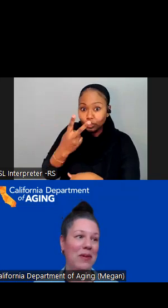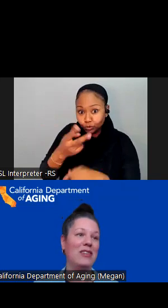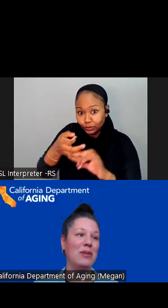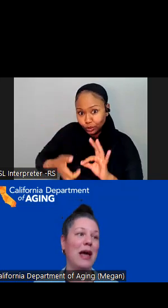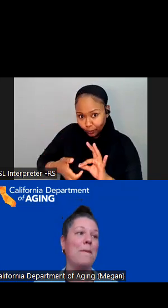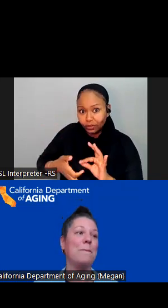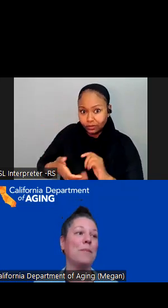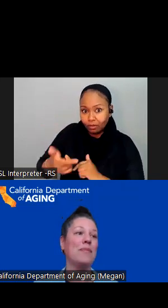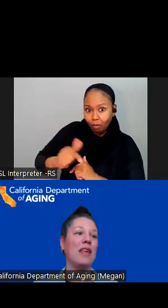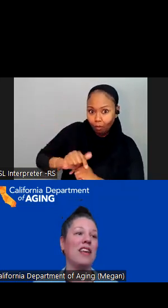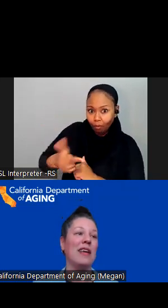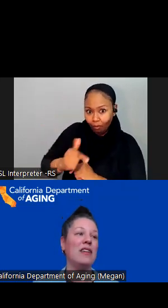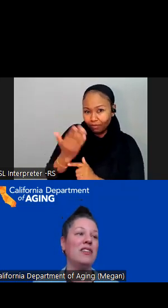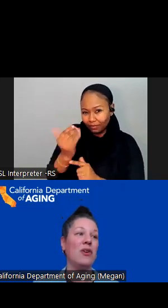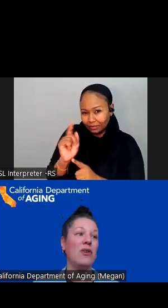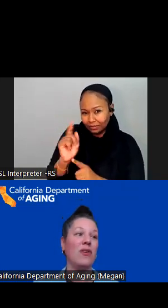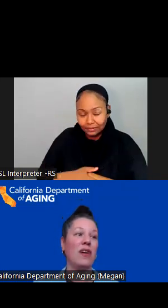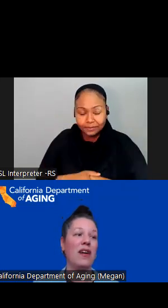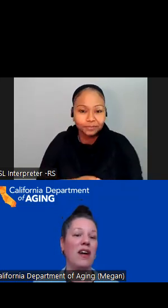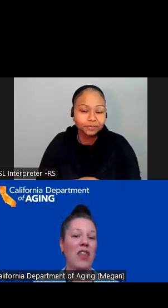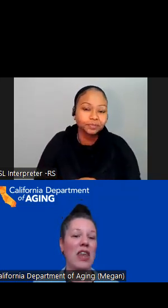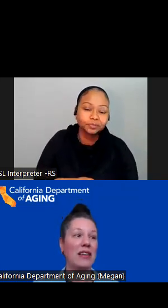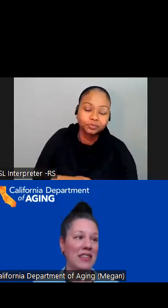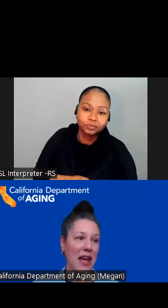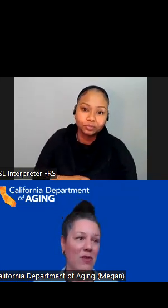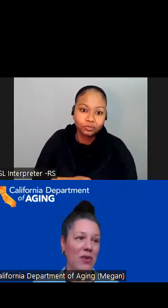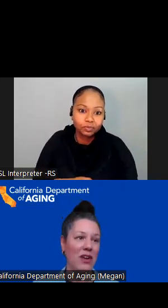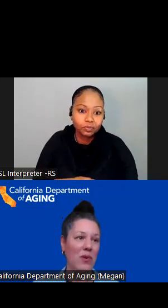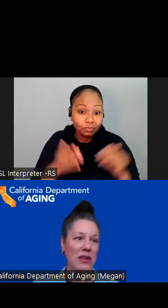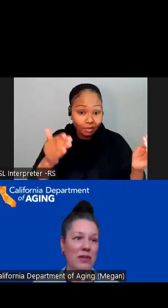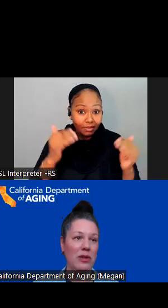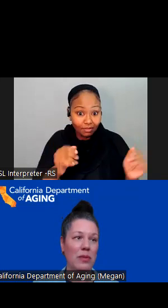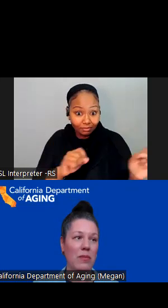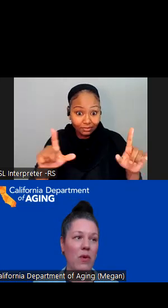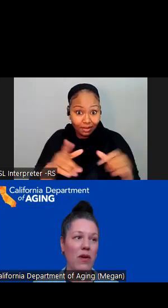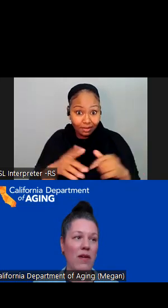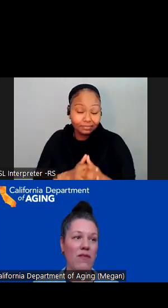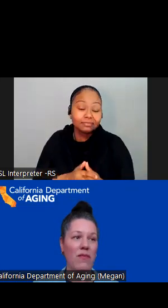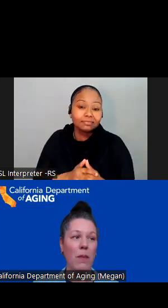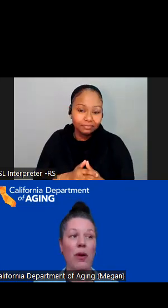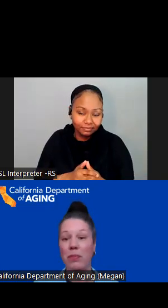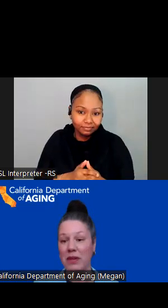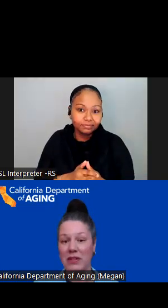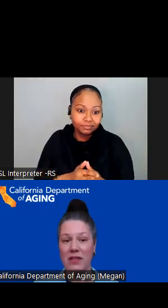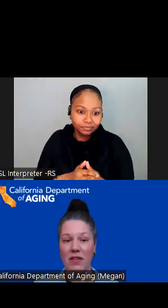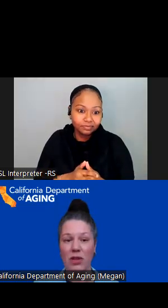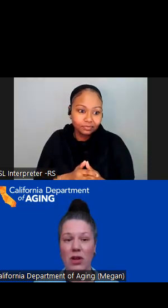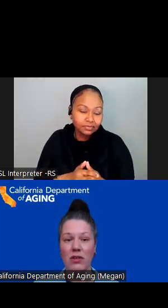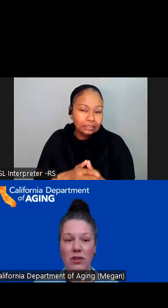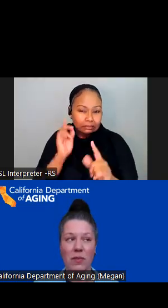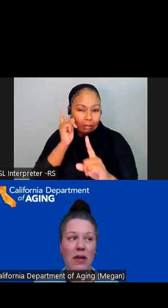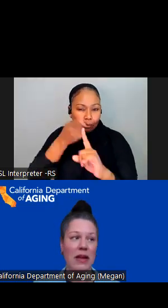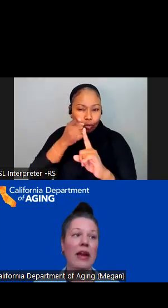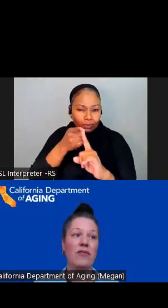who are helping us with that. So on the next slide, we're going to go into a little bit more of the purpose of